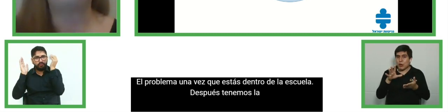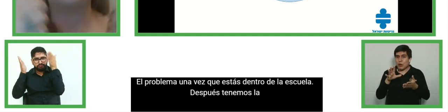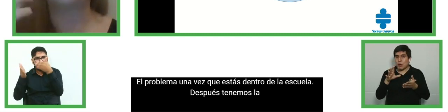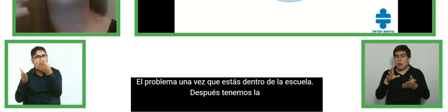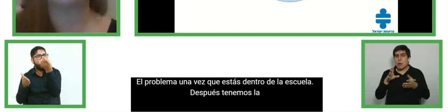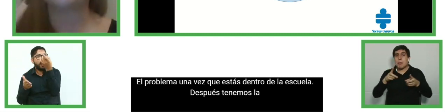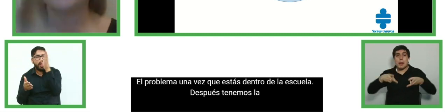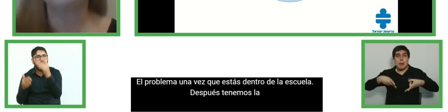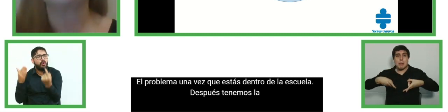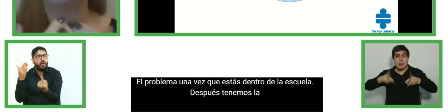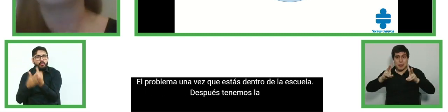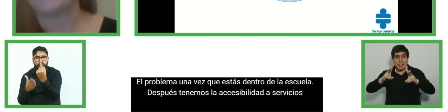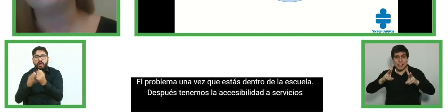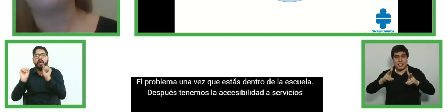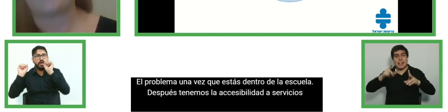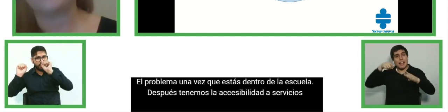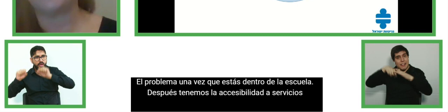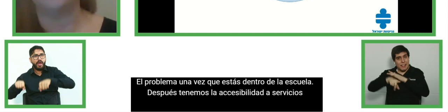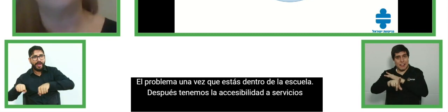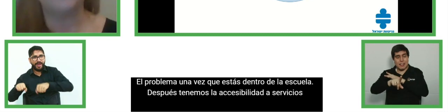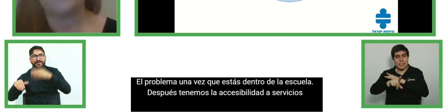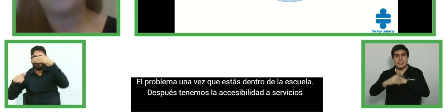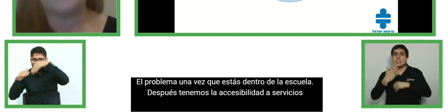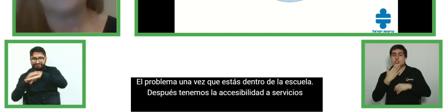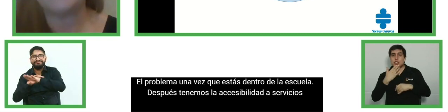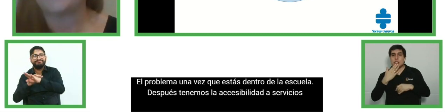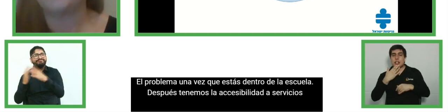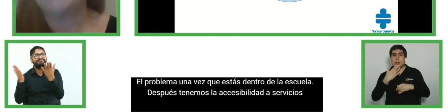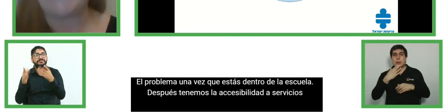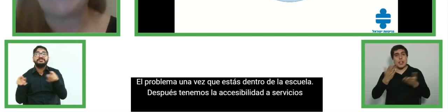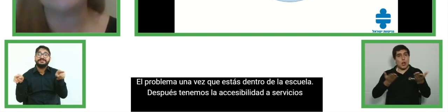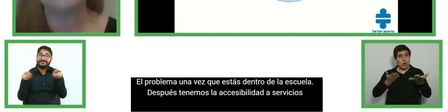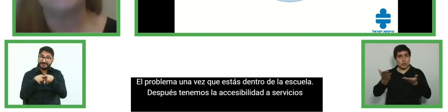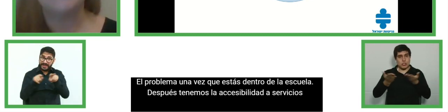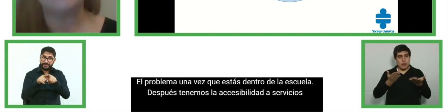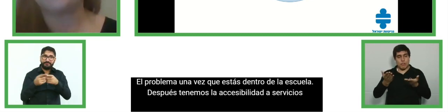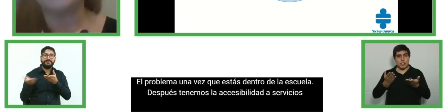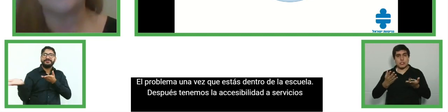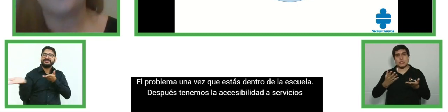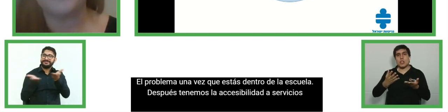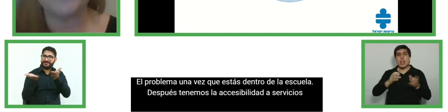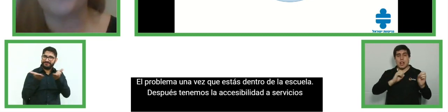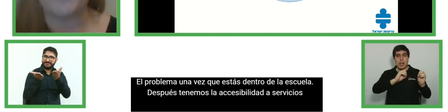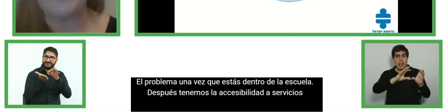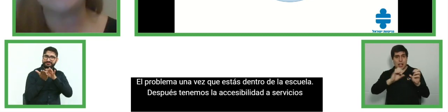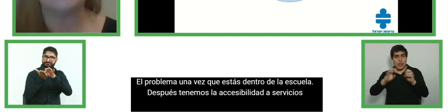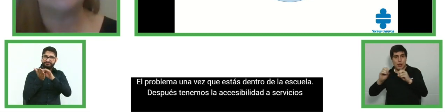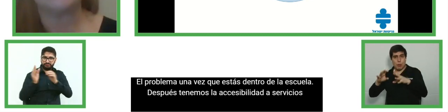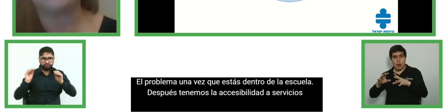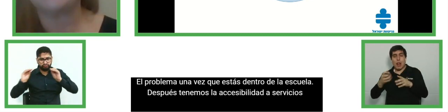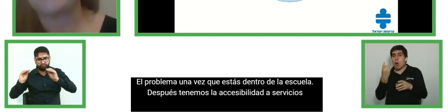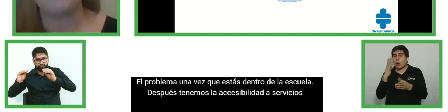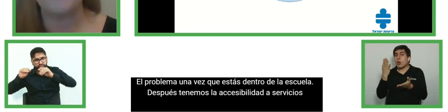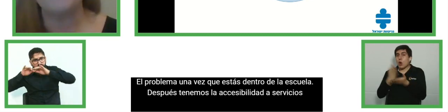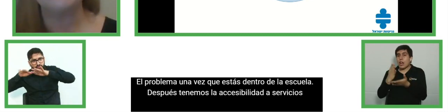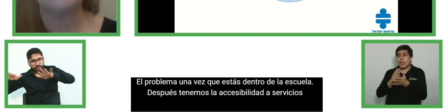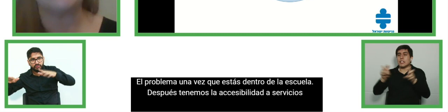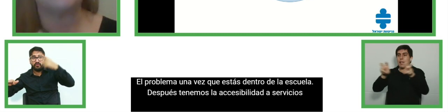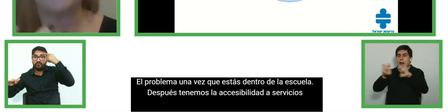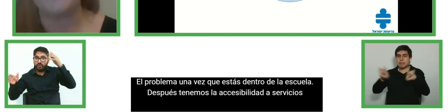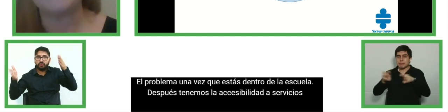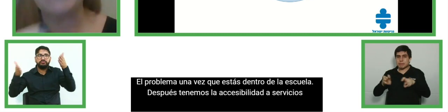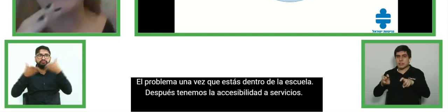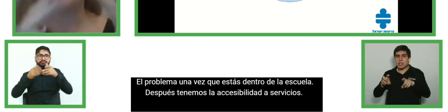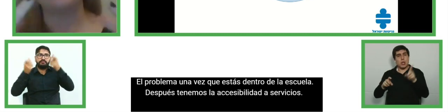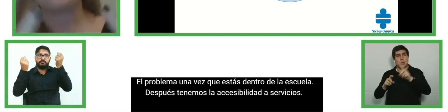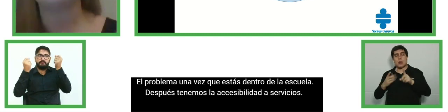know, the it's not only classes, it's also school breaks, it's ceremonies, it's trips, that everything will be